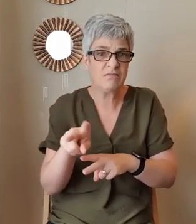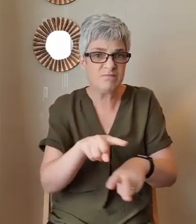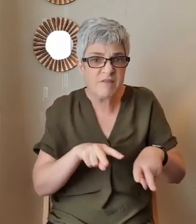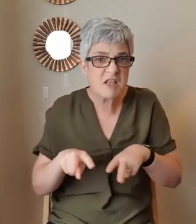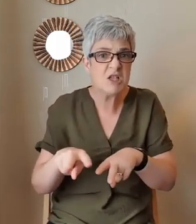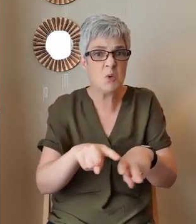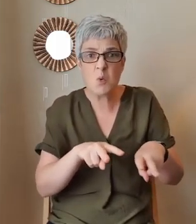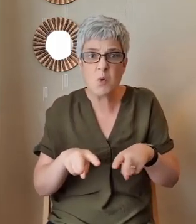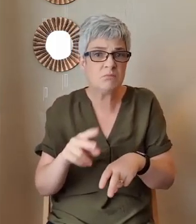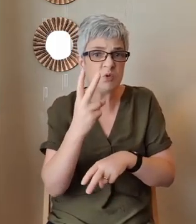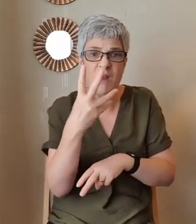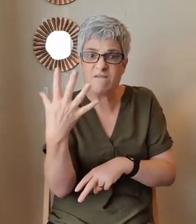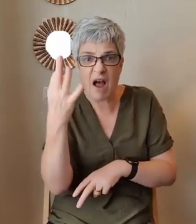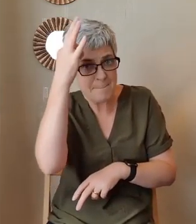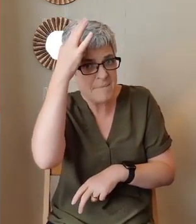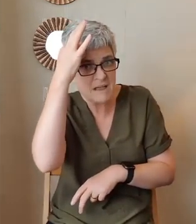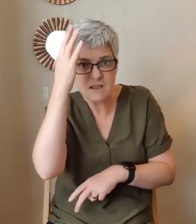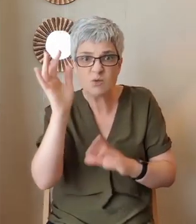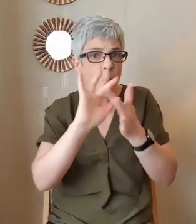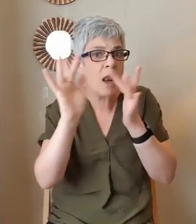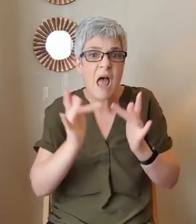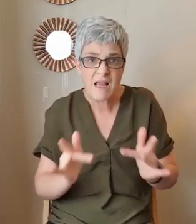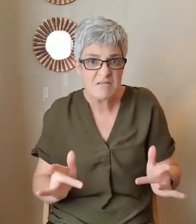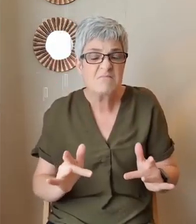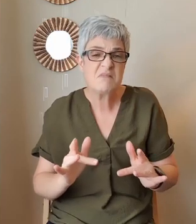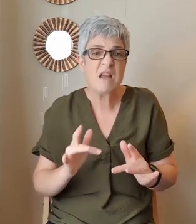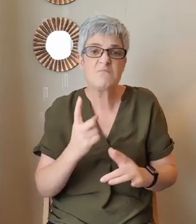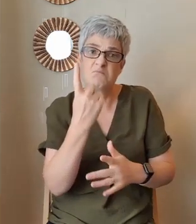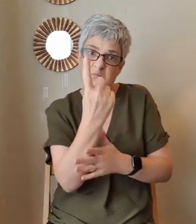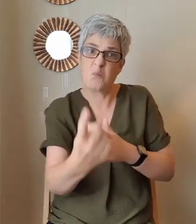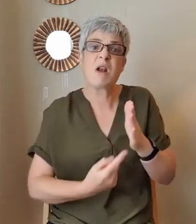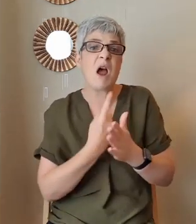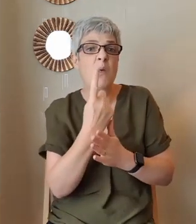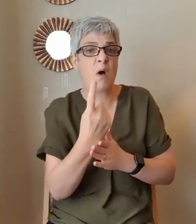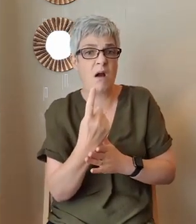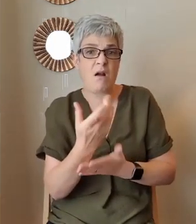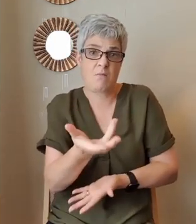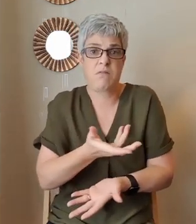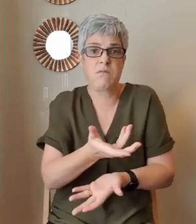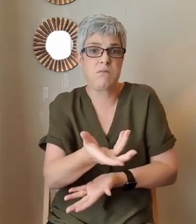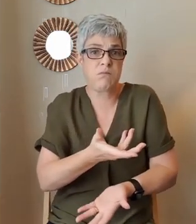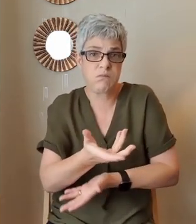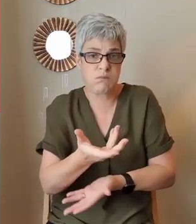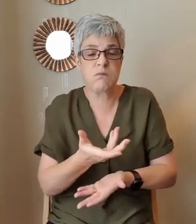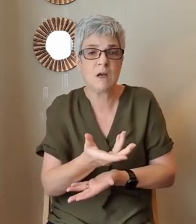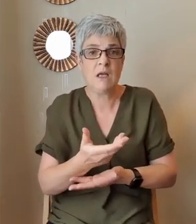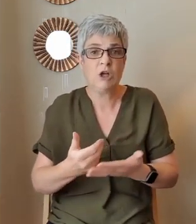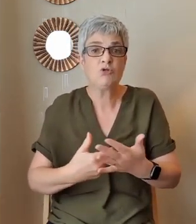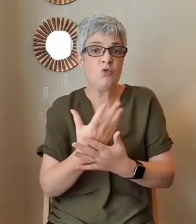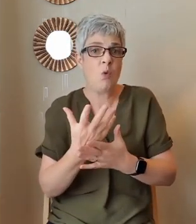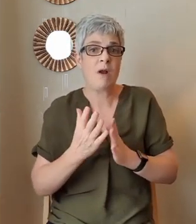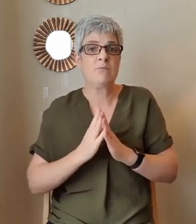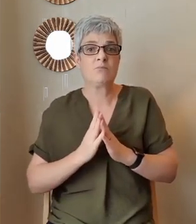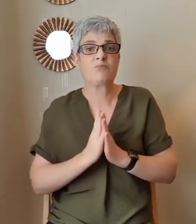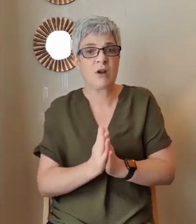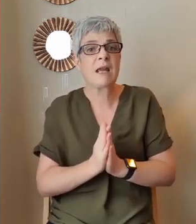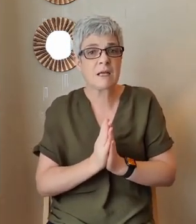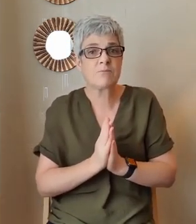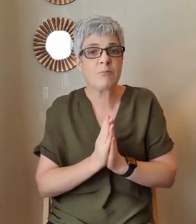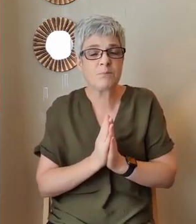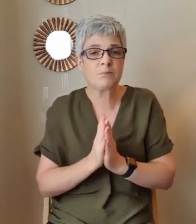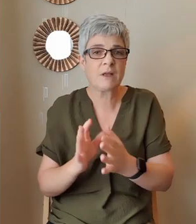25 minutes, it's all online, and then an hour's discussion each week, growing in prayer together. Something that as